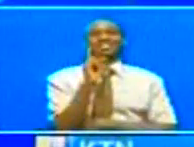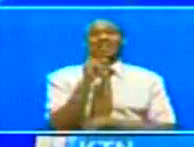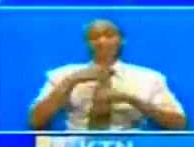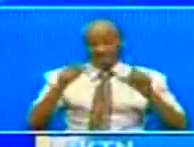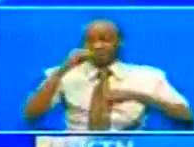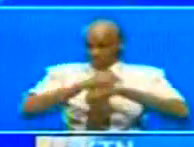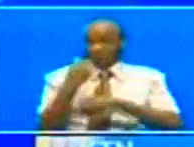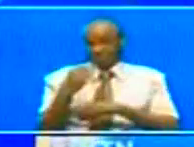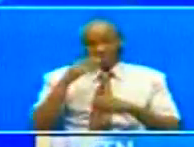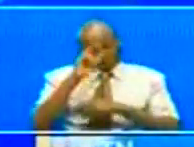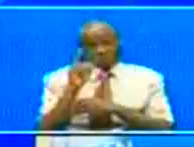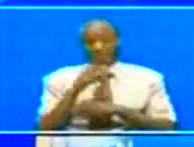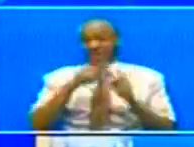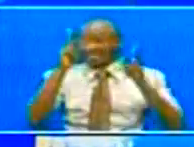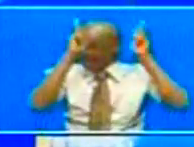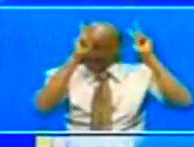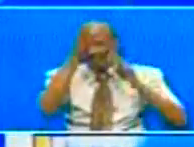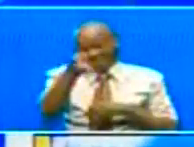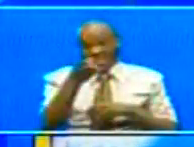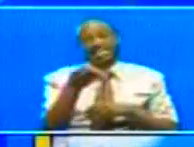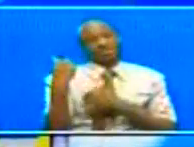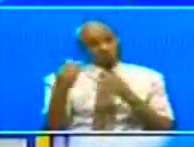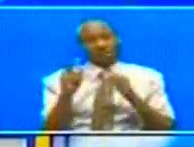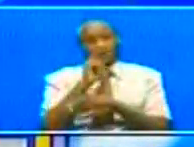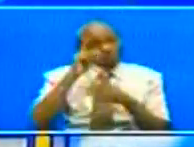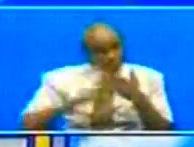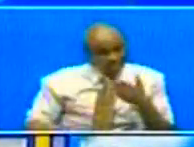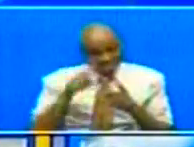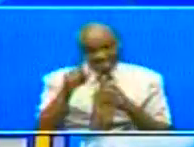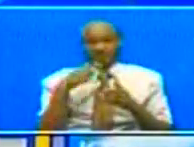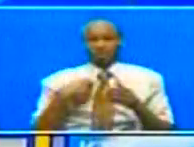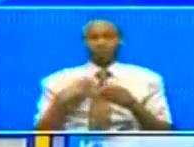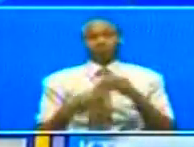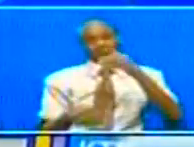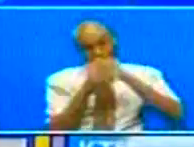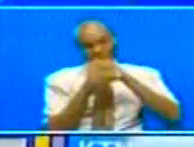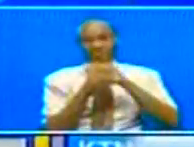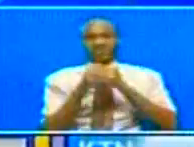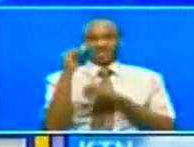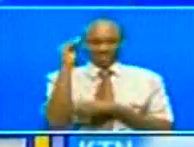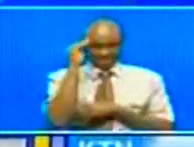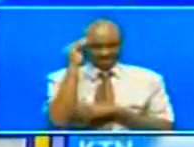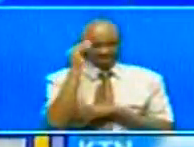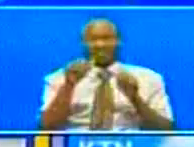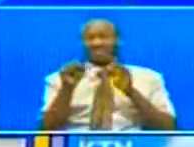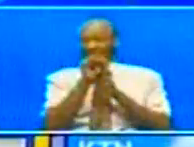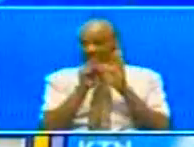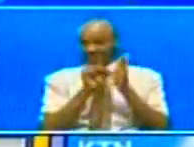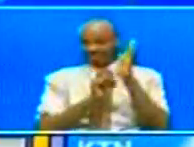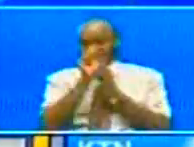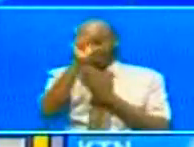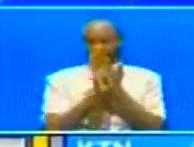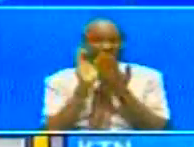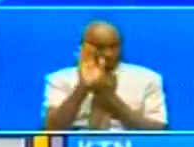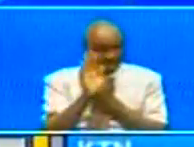school children in Kakamega County who are using the Jumpstart education software to complement their current syllabus. And they haven't forgotten President